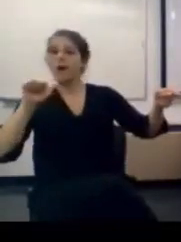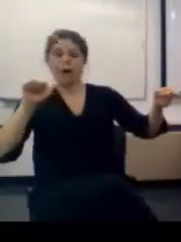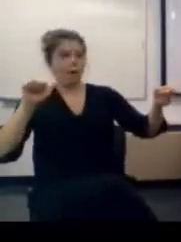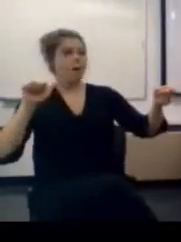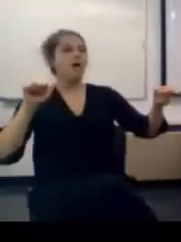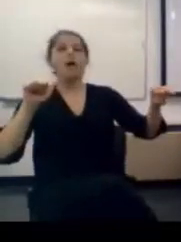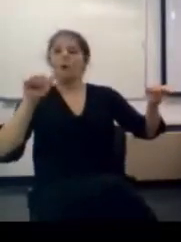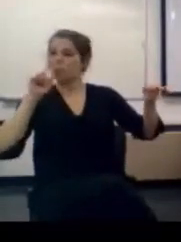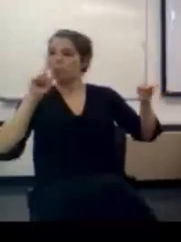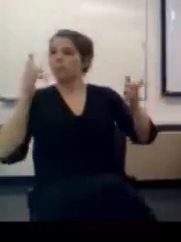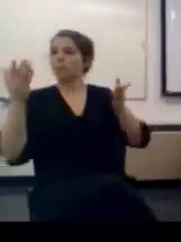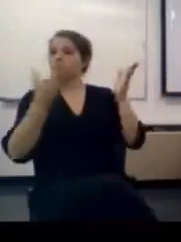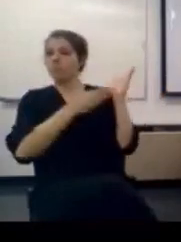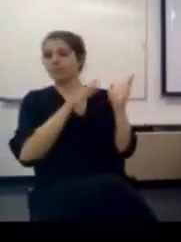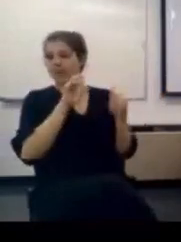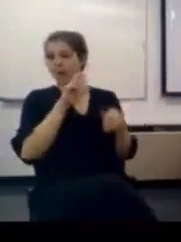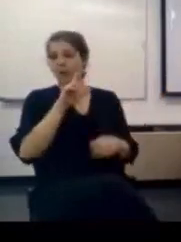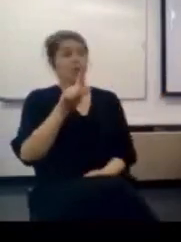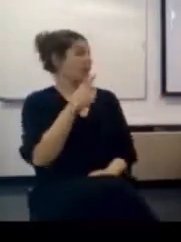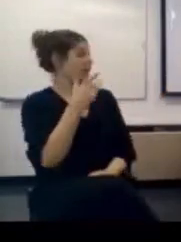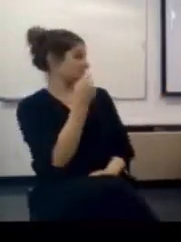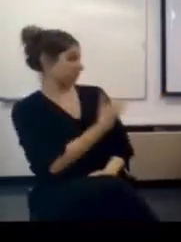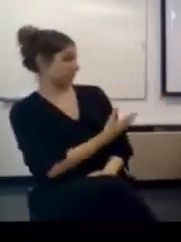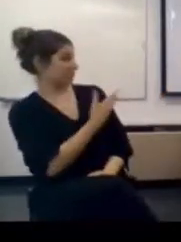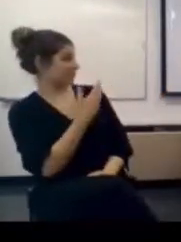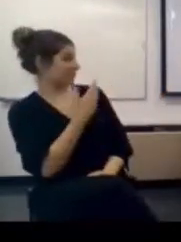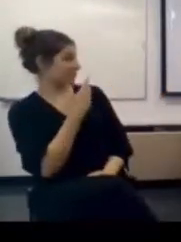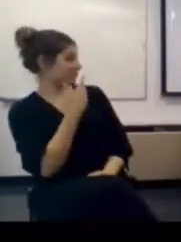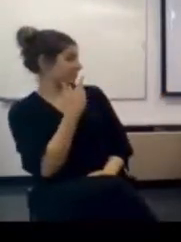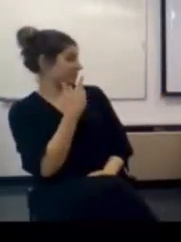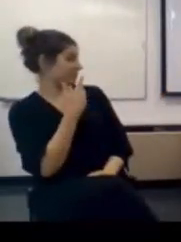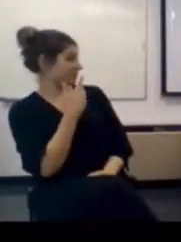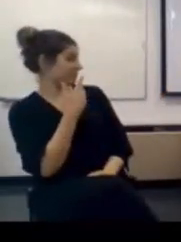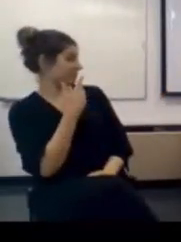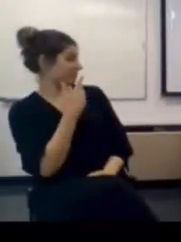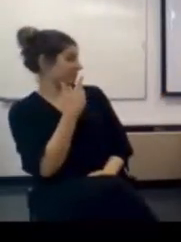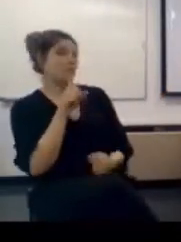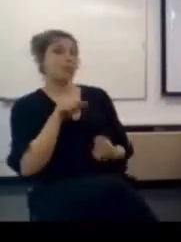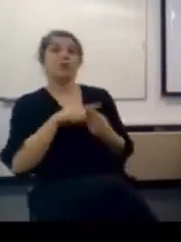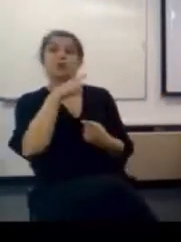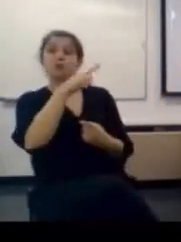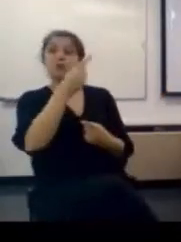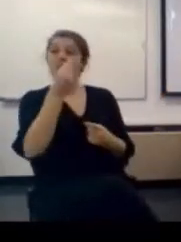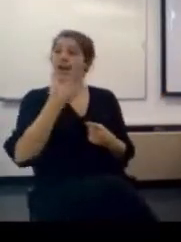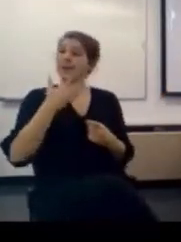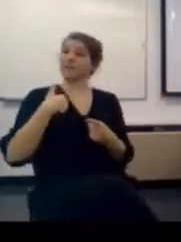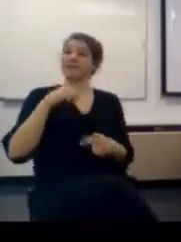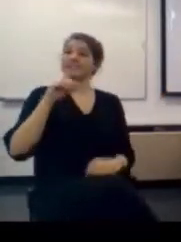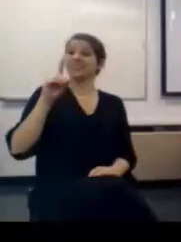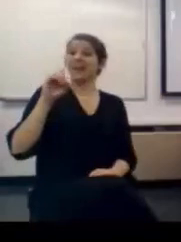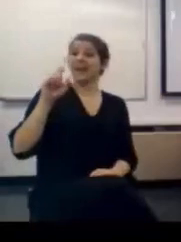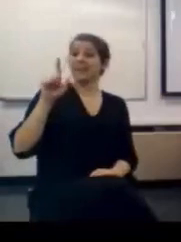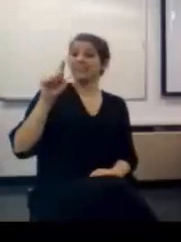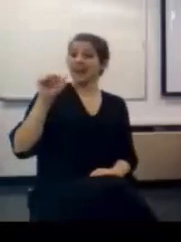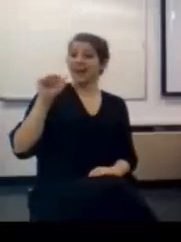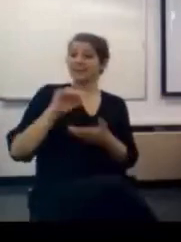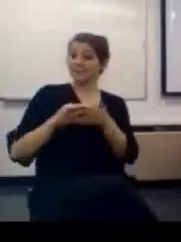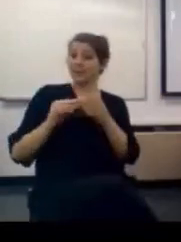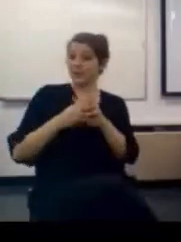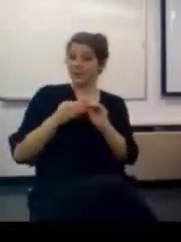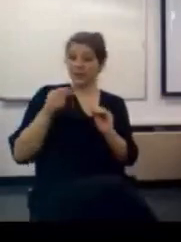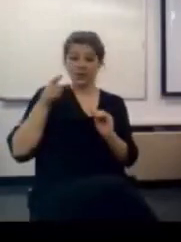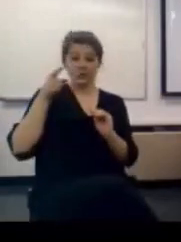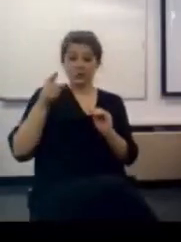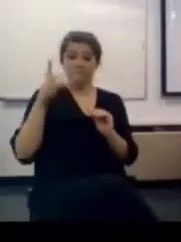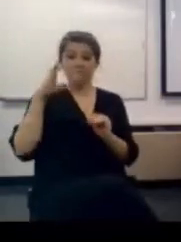to Rebecca. And Rebecca will bring them up to Carol. But Carol, I have to say in the meantime, when you told me the